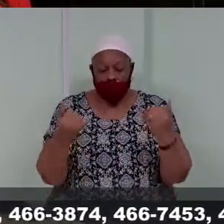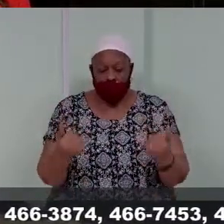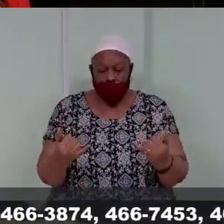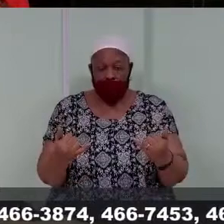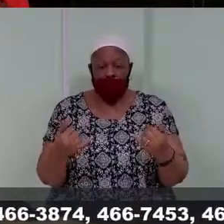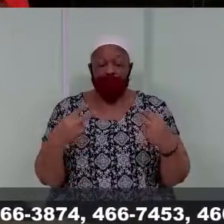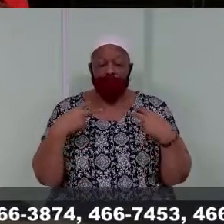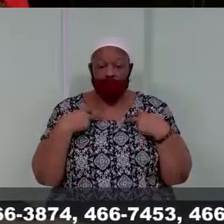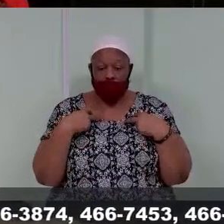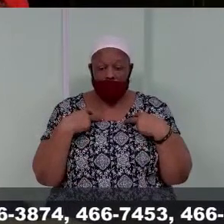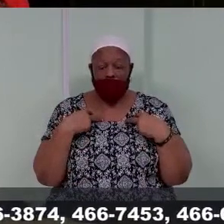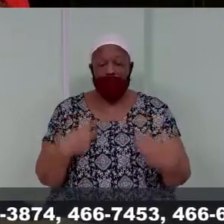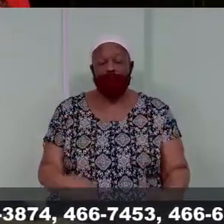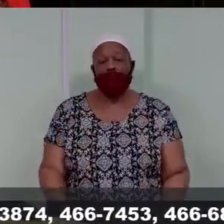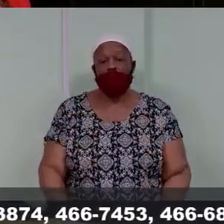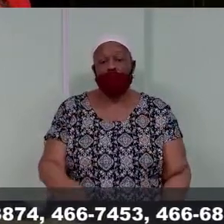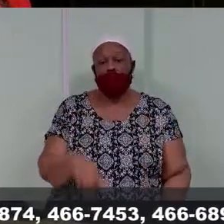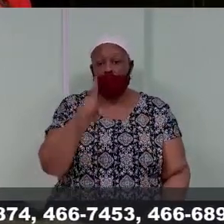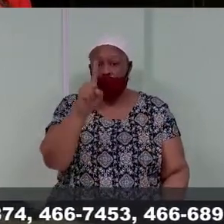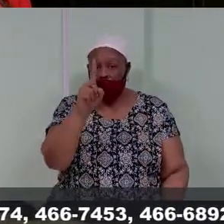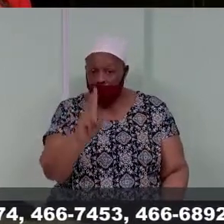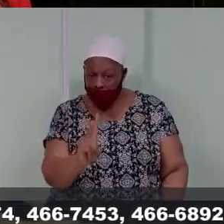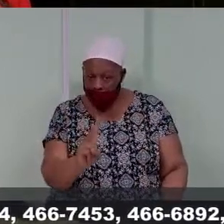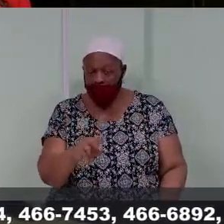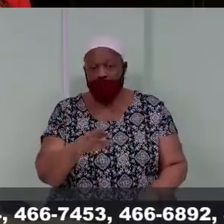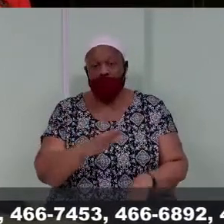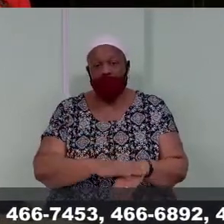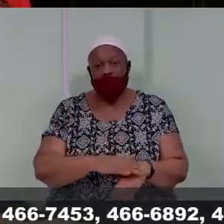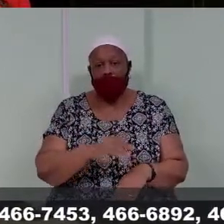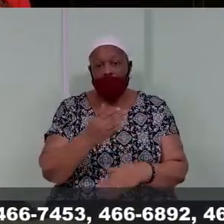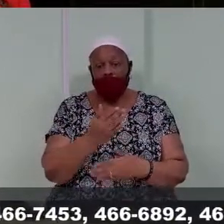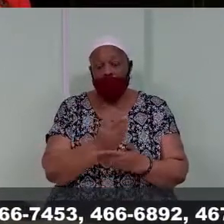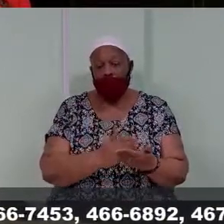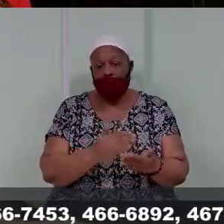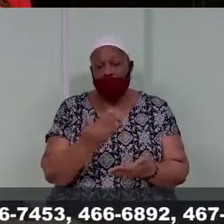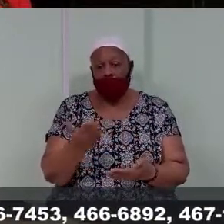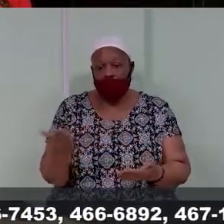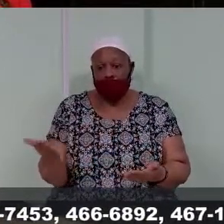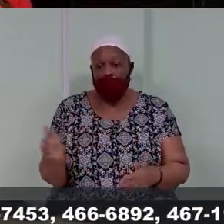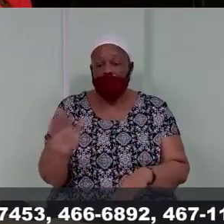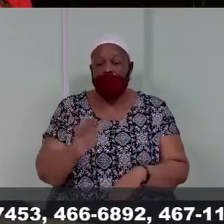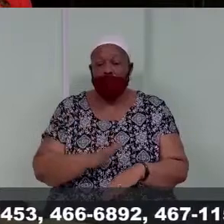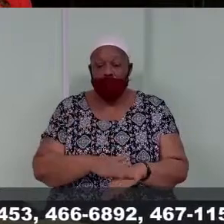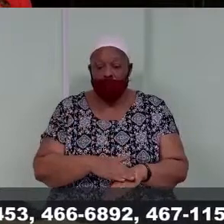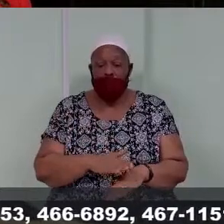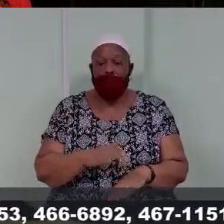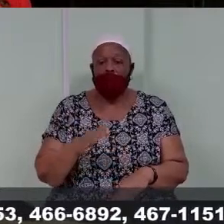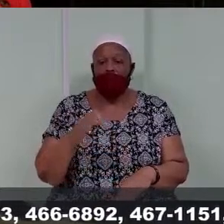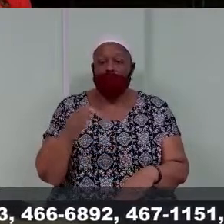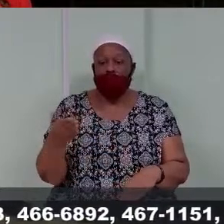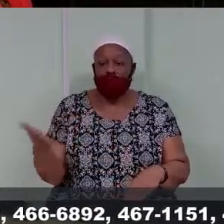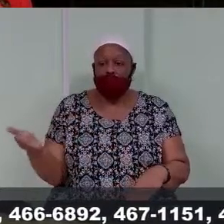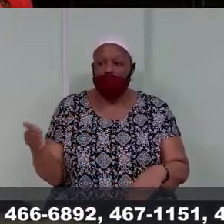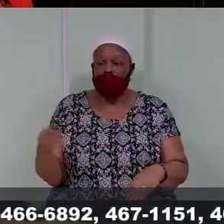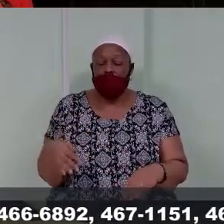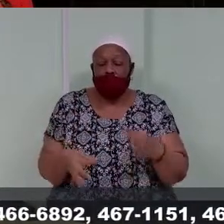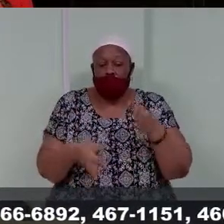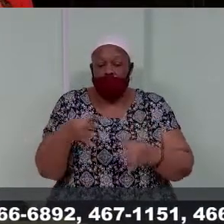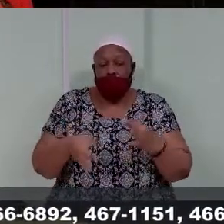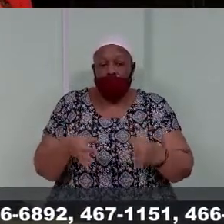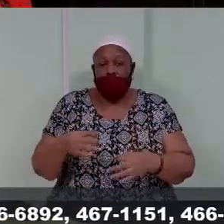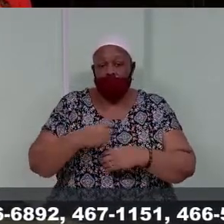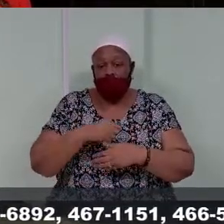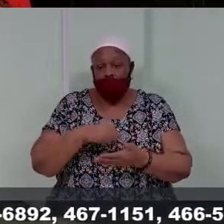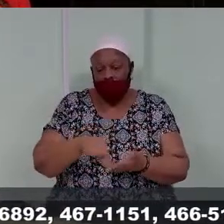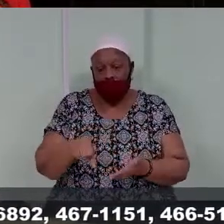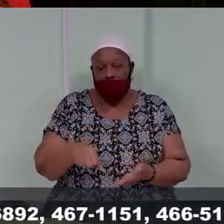product after 5 o'clock until closing time. If you buy 5 products, you get an extra 5 free. If you buy 10 bags of hamburgers, you get 10 bags